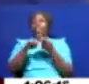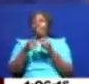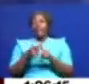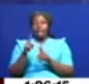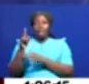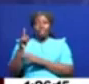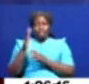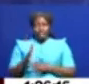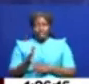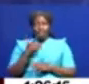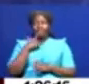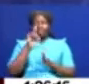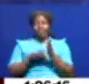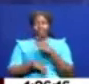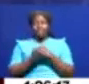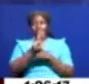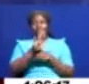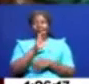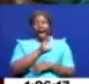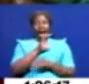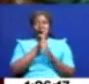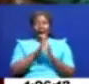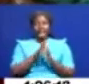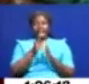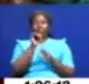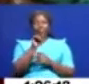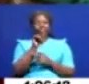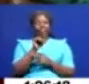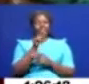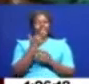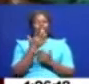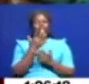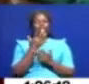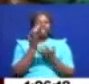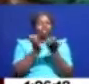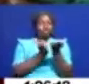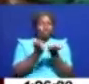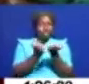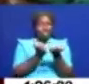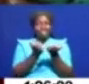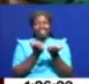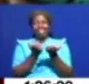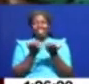their client is the victim of a witch hunt emanating from his entrepreneurial